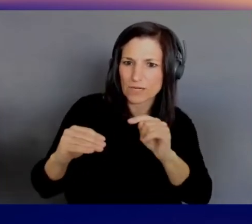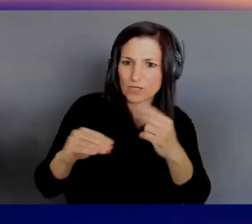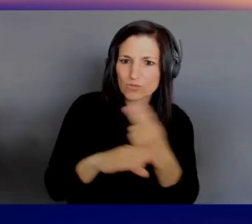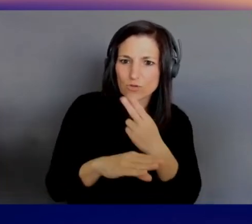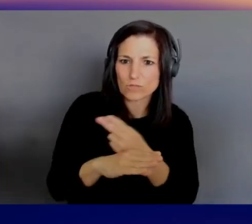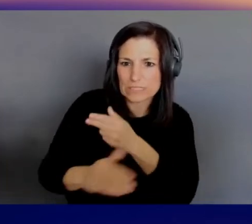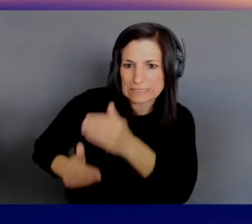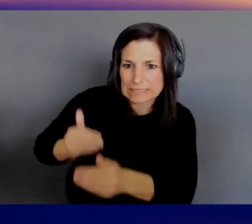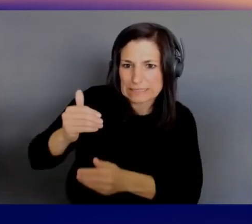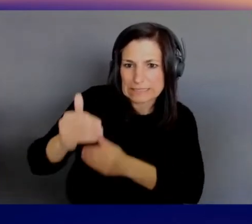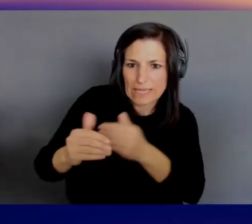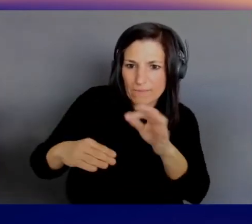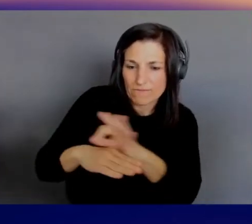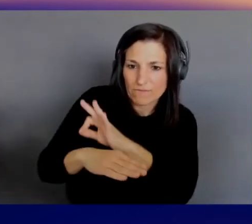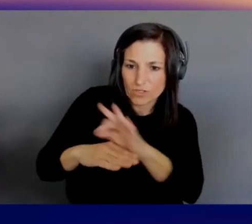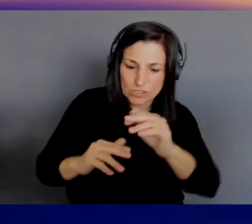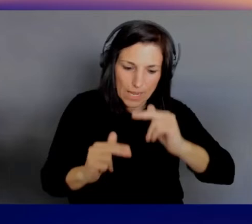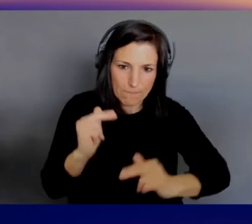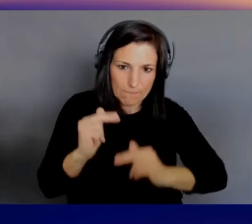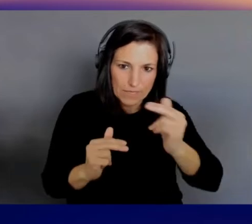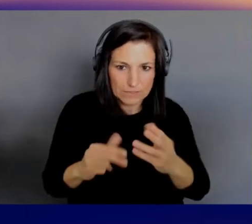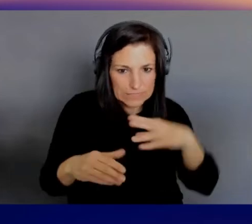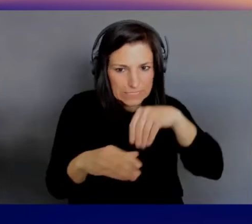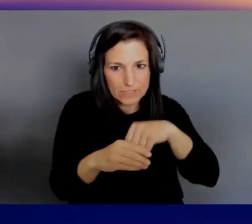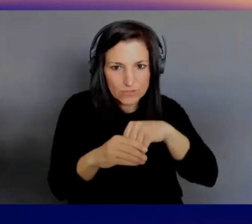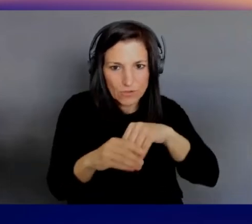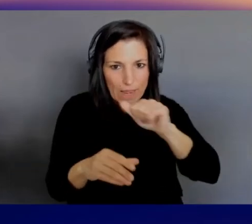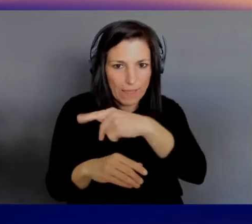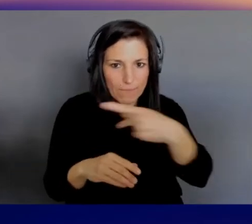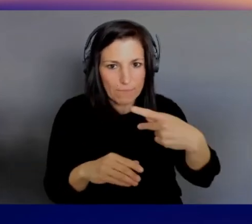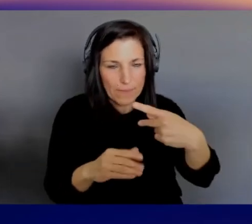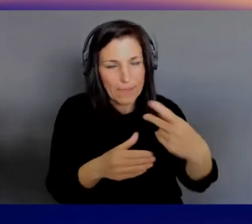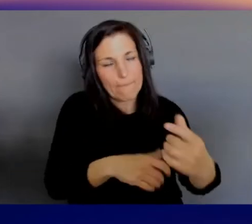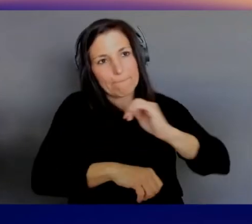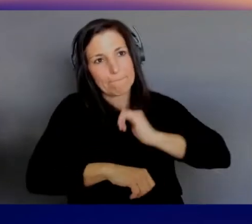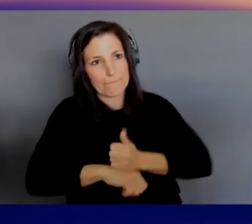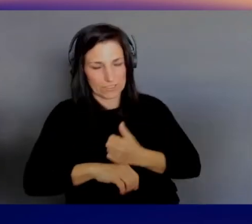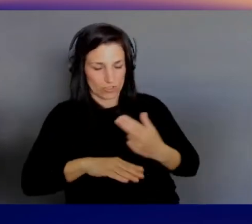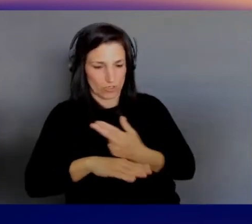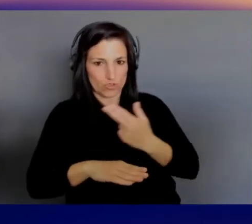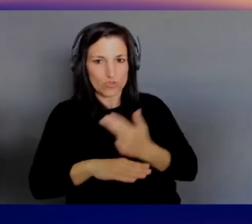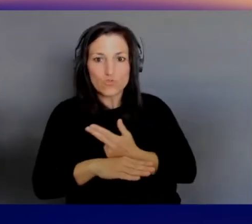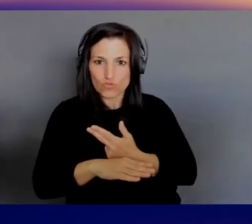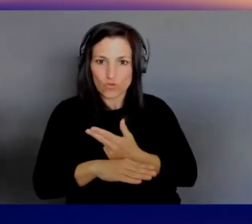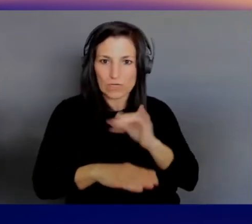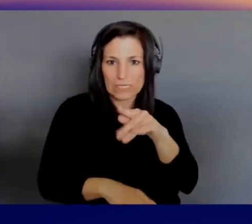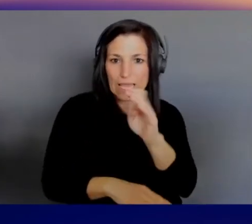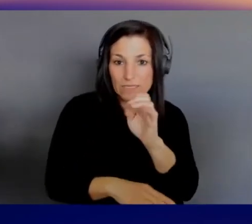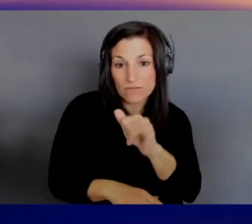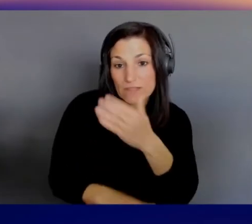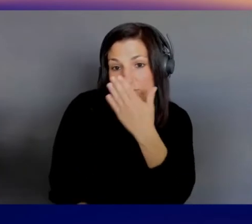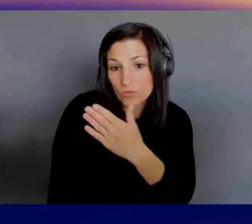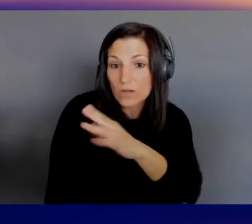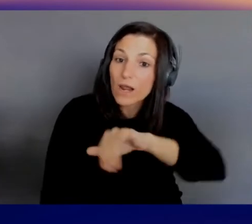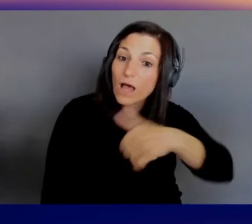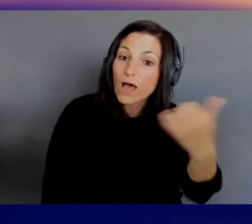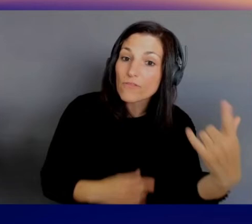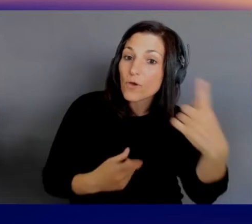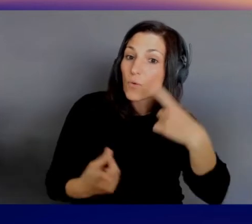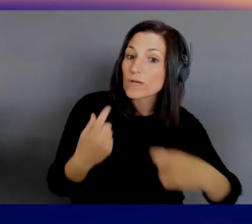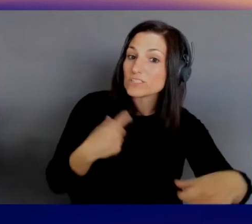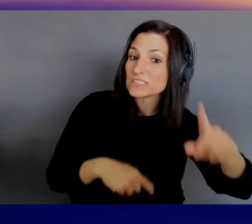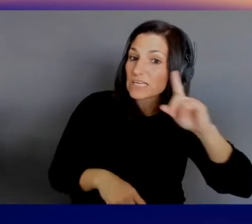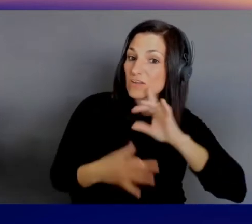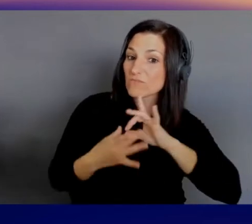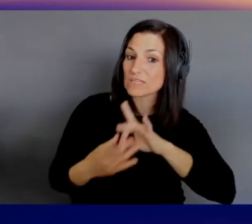an entire application based on a business use case. So Wow. that's cool. Wow. The other questions which I hear normally is about how